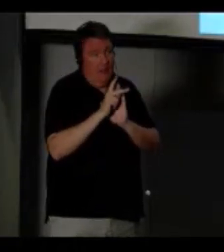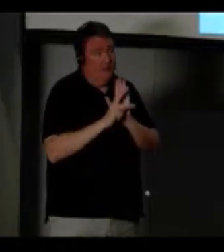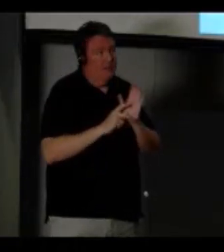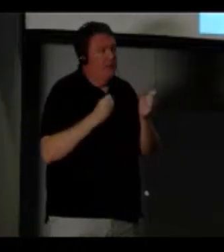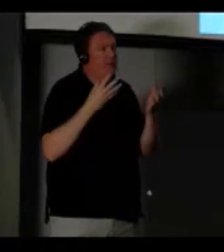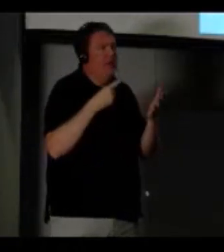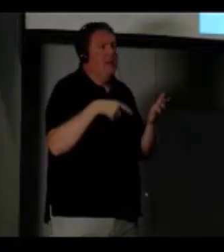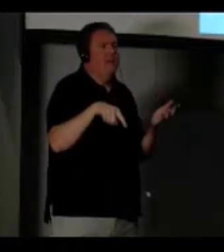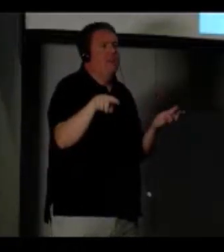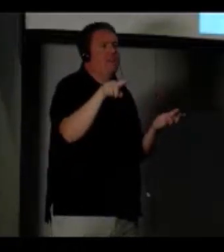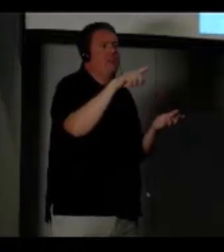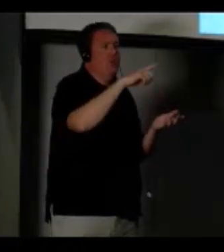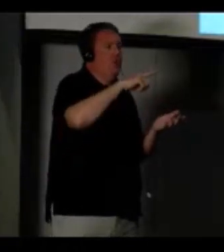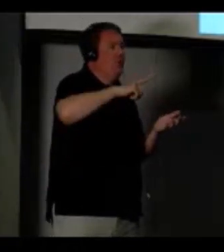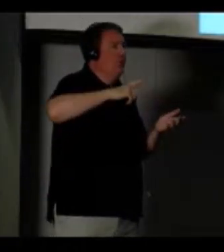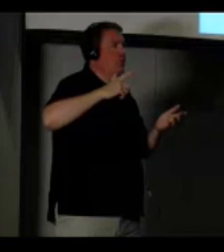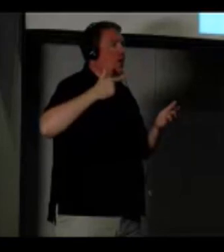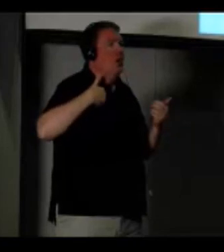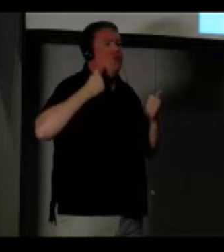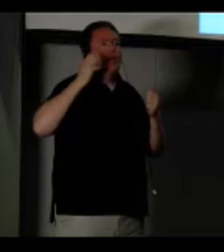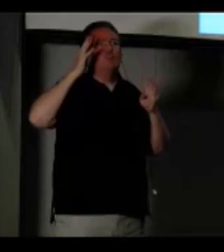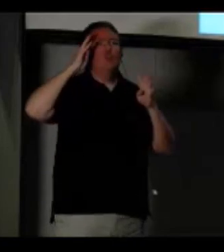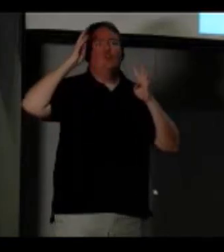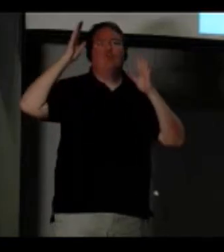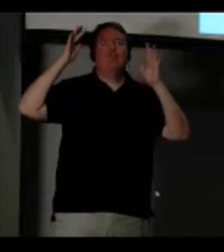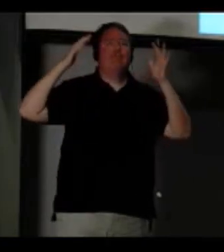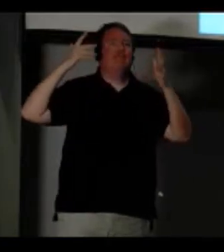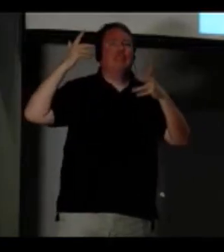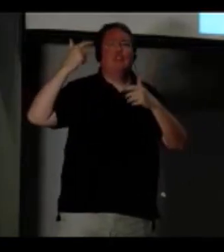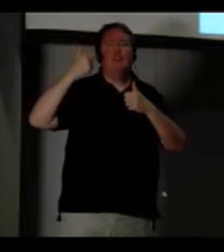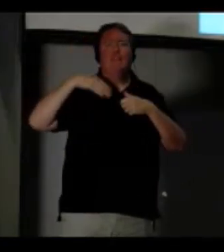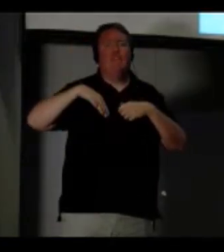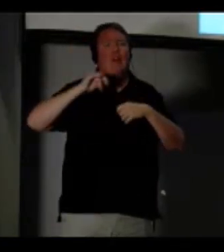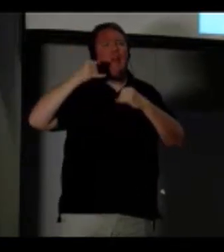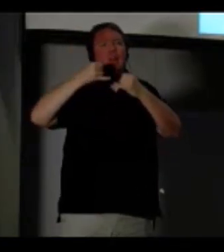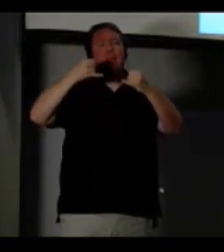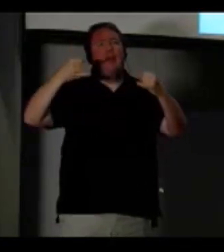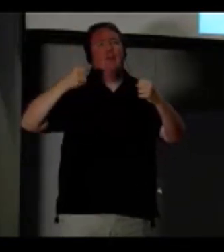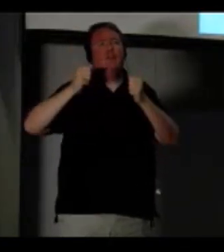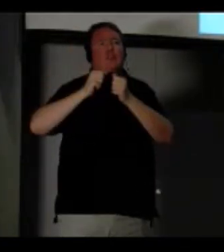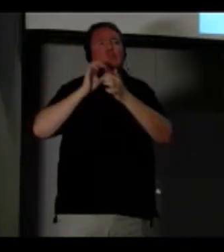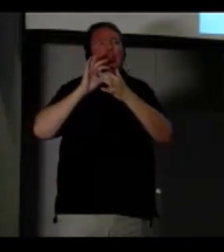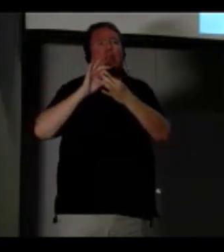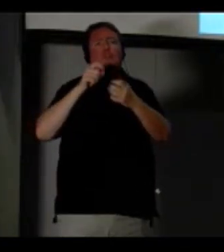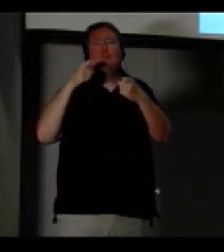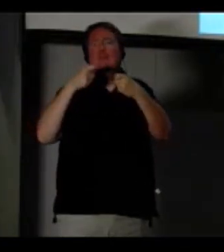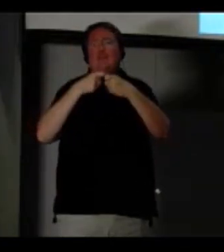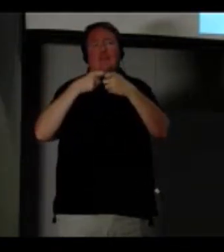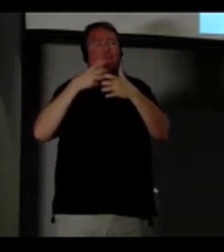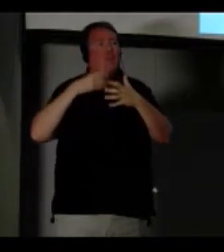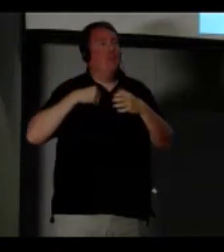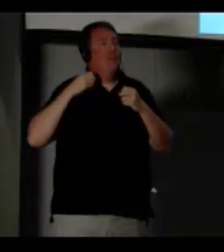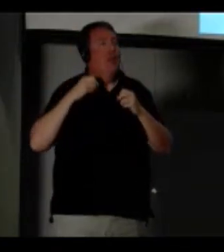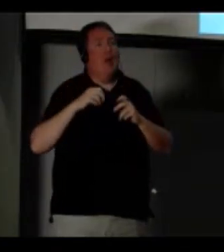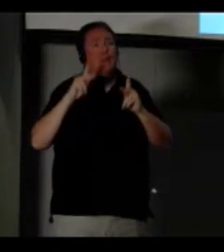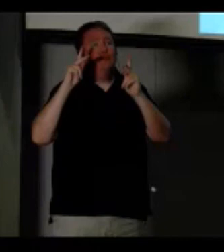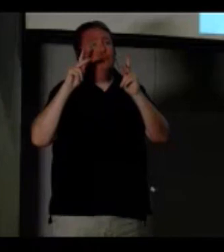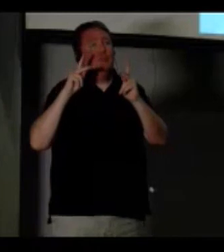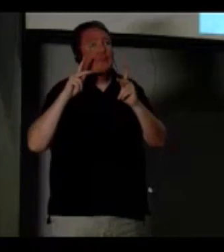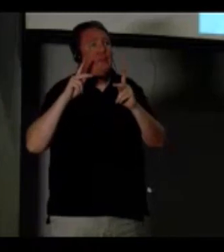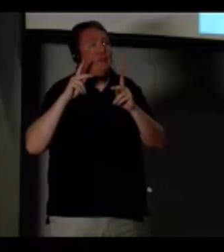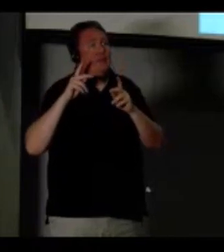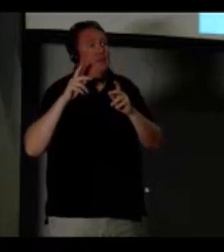are exploring the creative boundaries of digitization and opportunities presented by digital